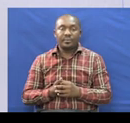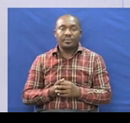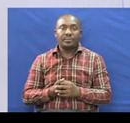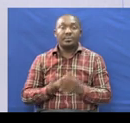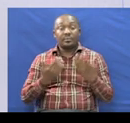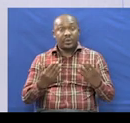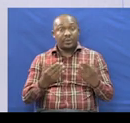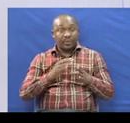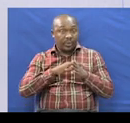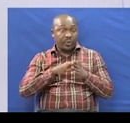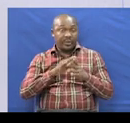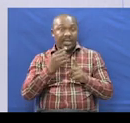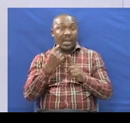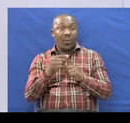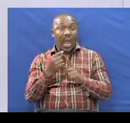We are going to use